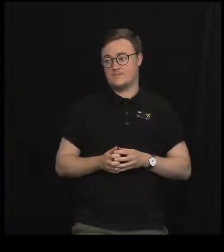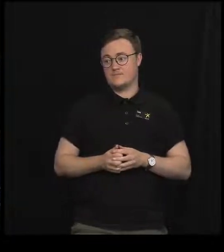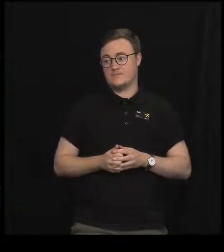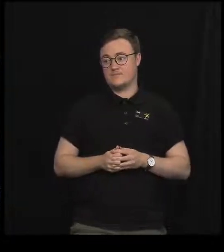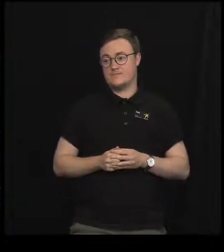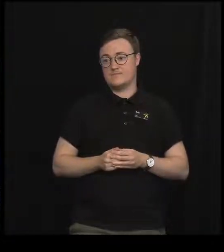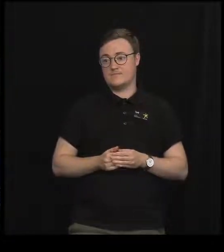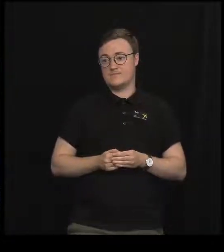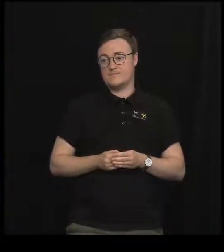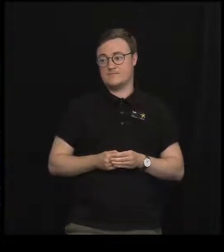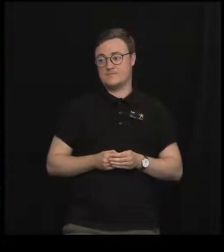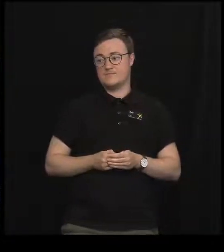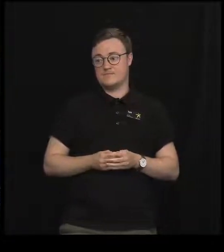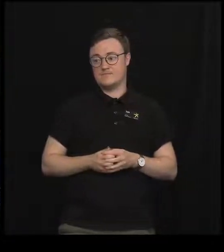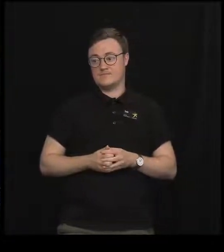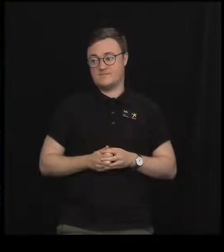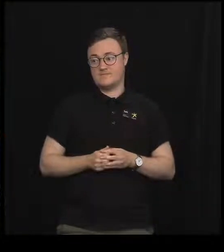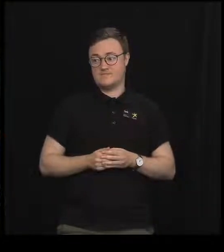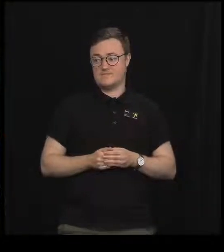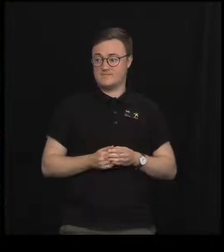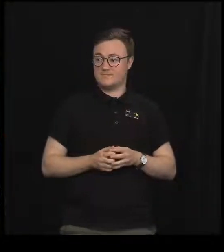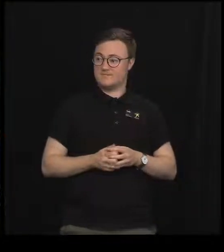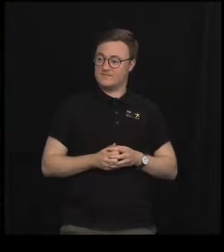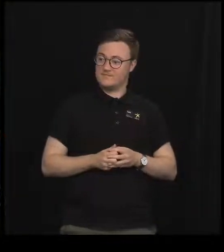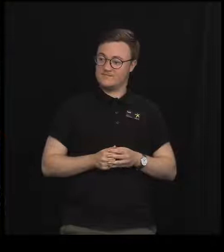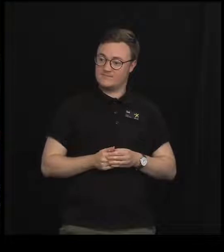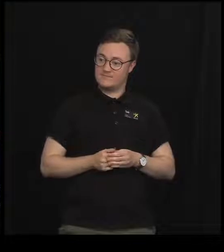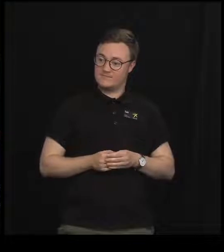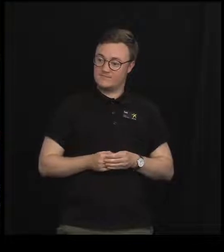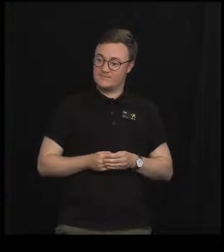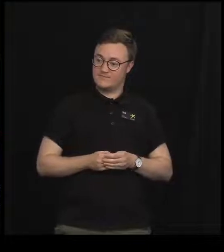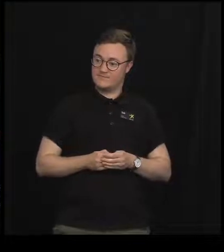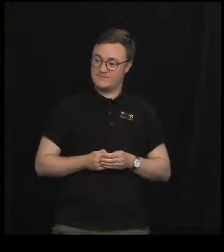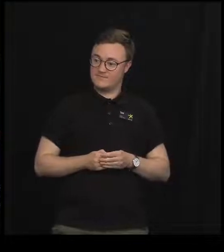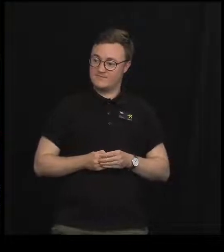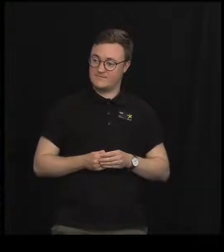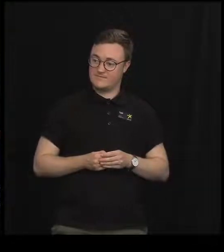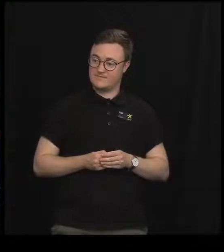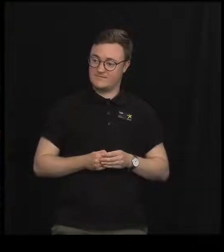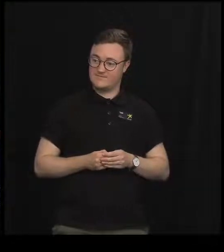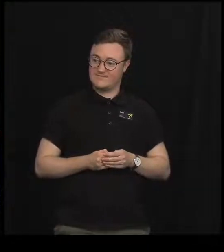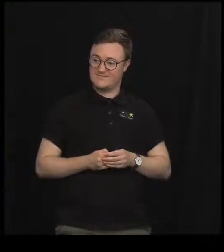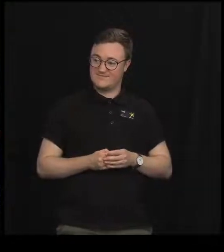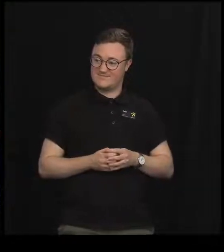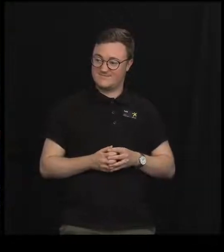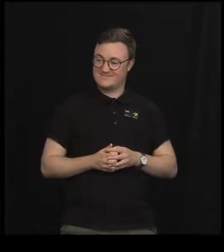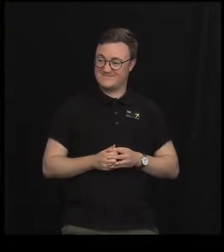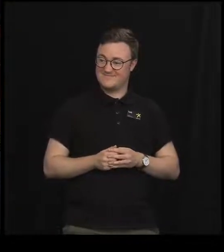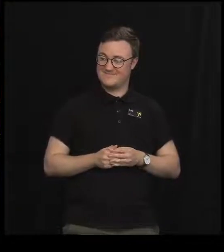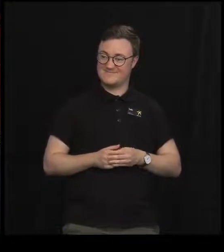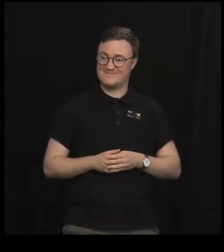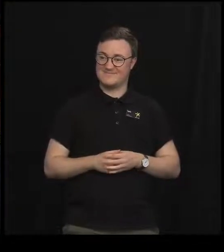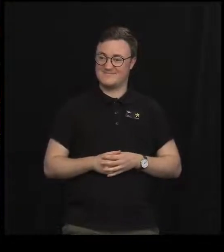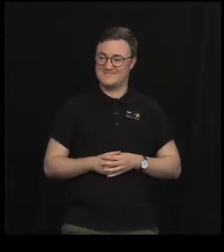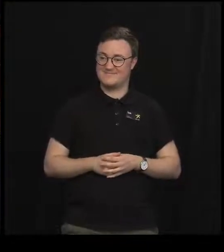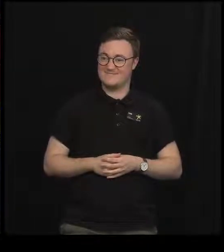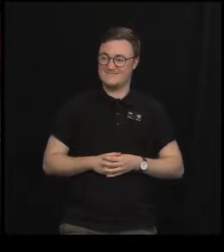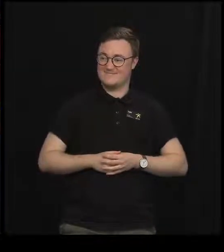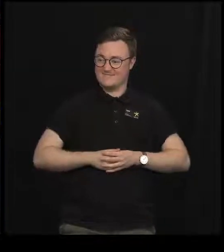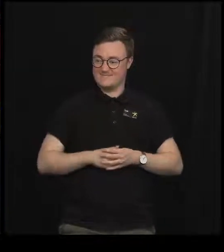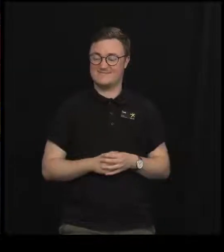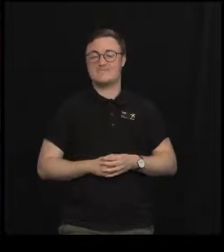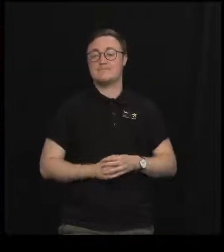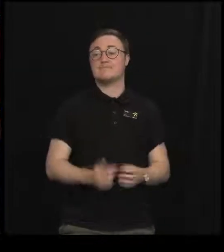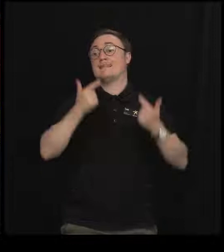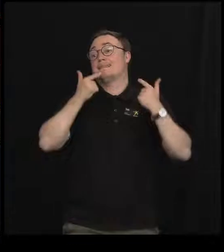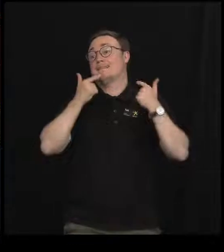functions. And do you do that in your all good prospects here, I ask? Thank